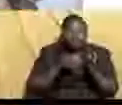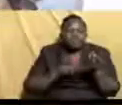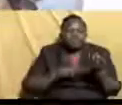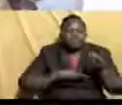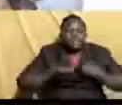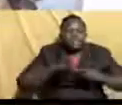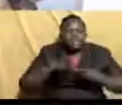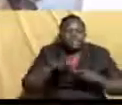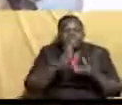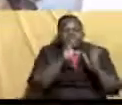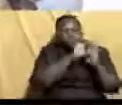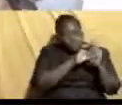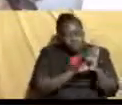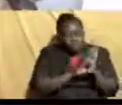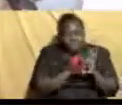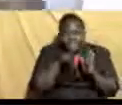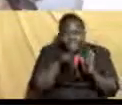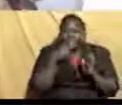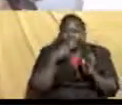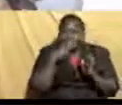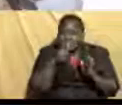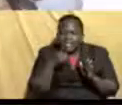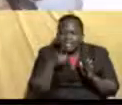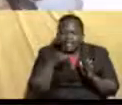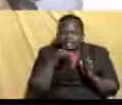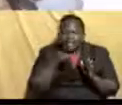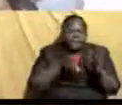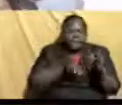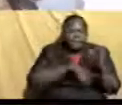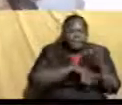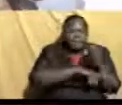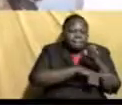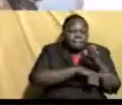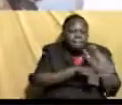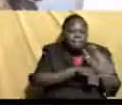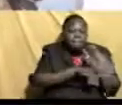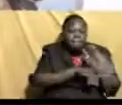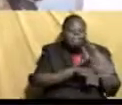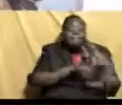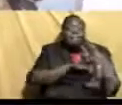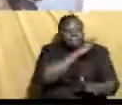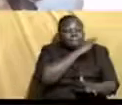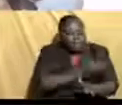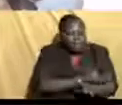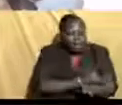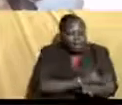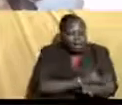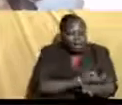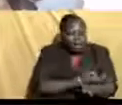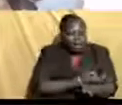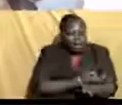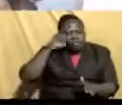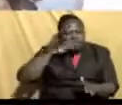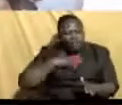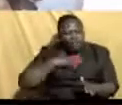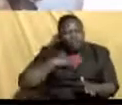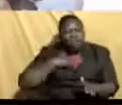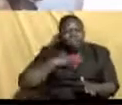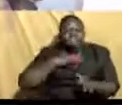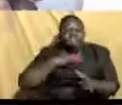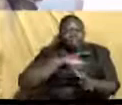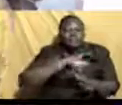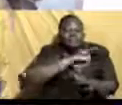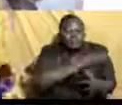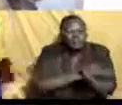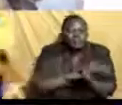constitution. And that tells us that the primary constituent power, or the kind of sovereignty that